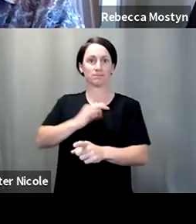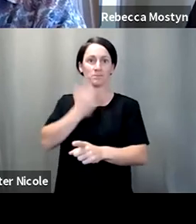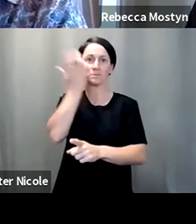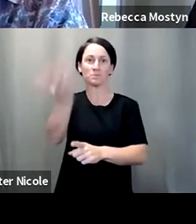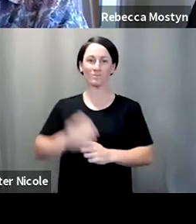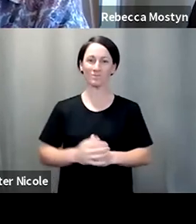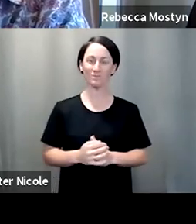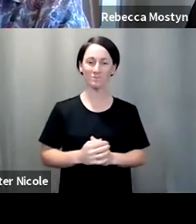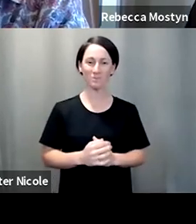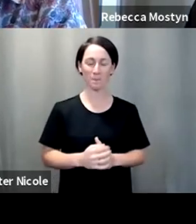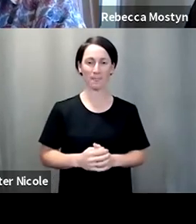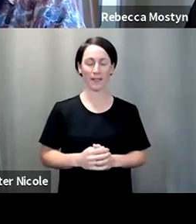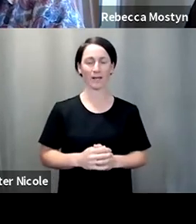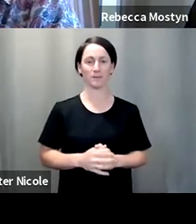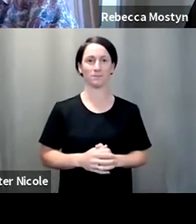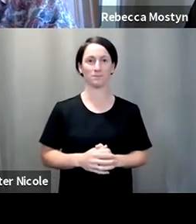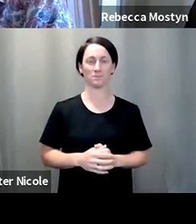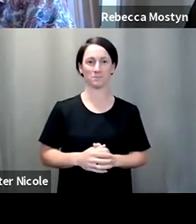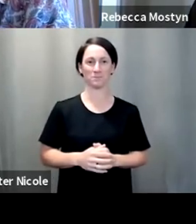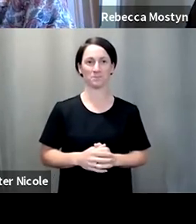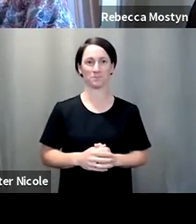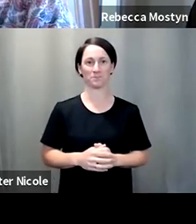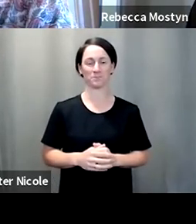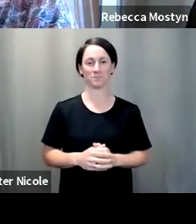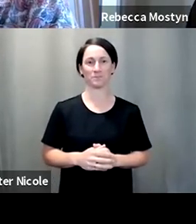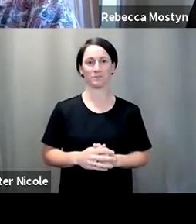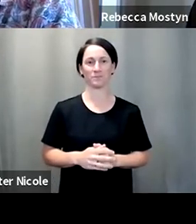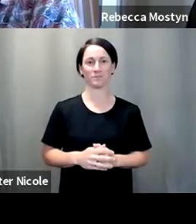Oh, you're on mute, Alan. Sorry.